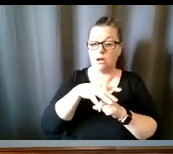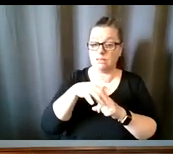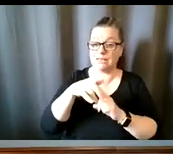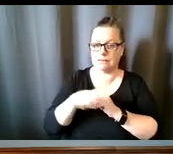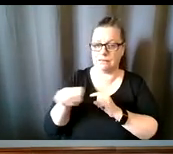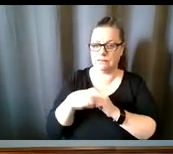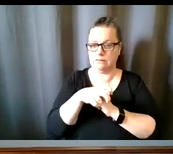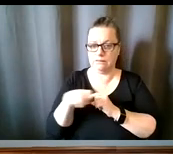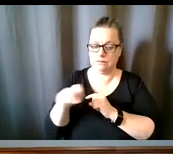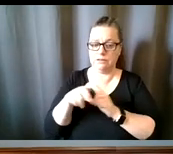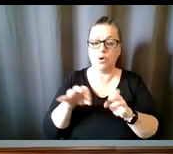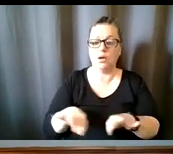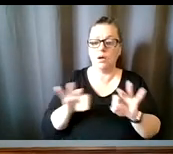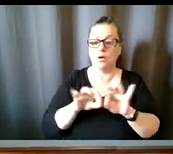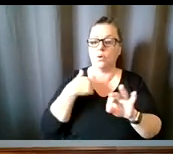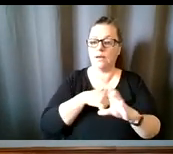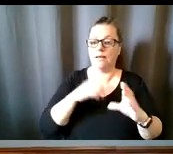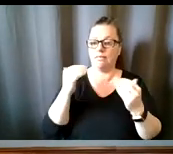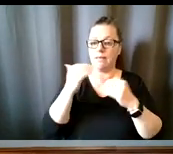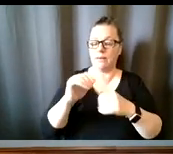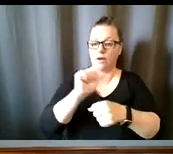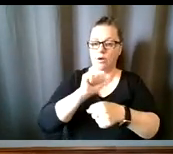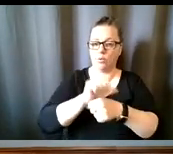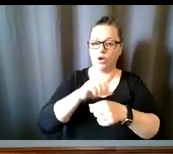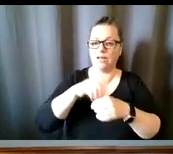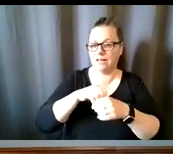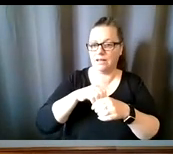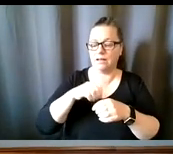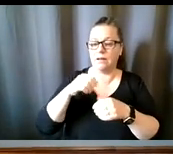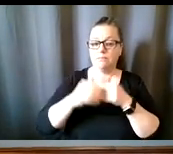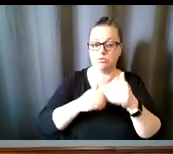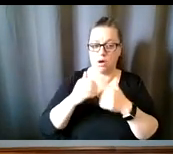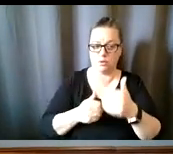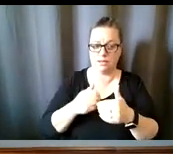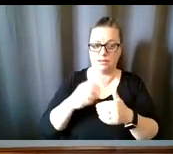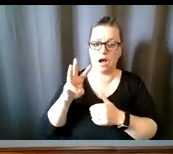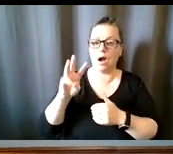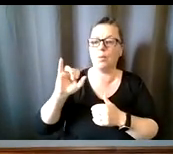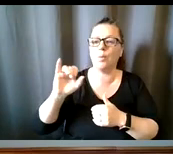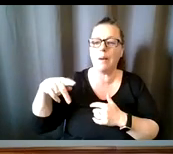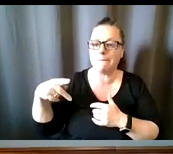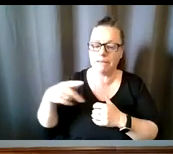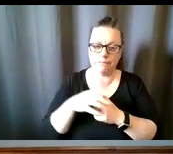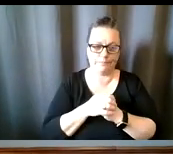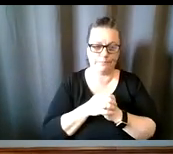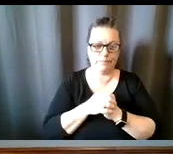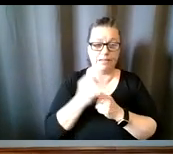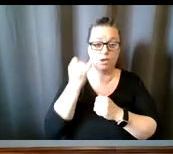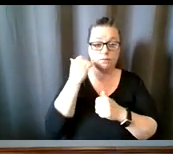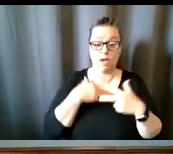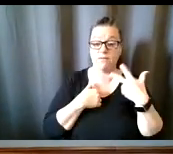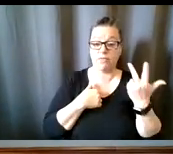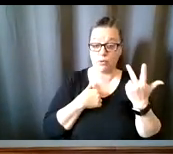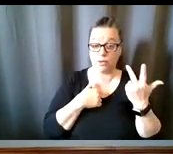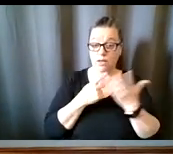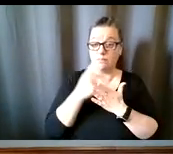back and forth. So it's critical that we limit our work in progress or our WIP. So I'll give you an example of this. If we have 3 projects that